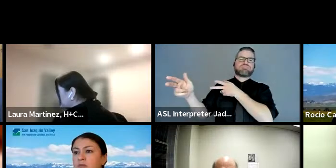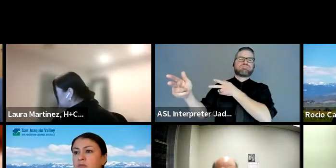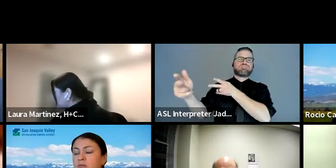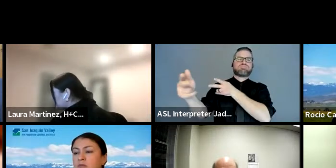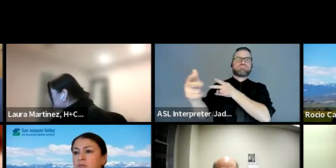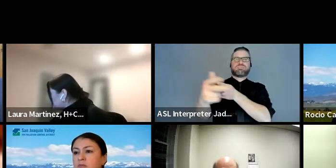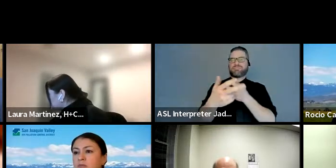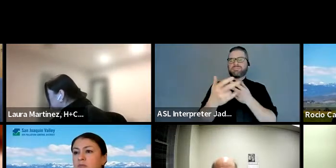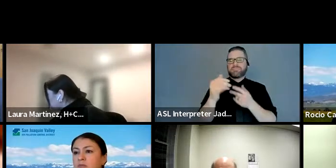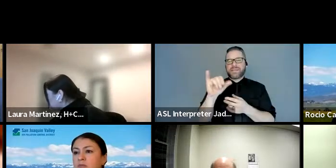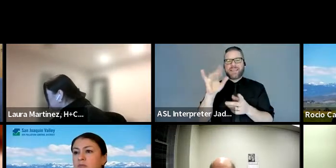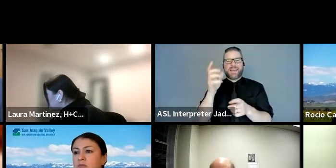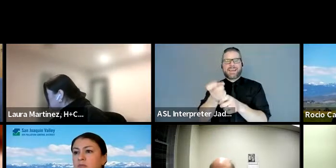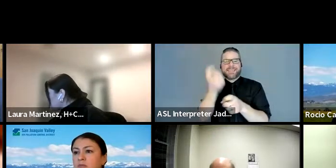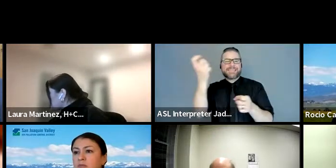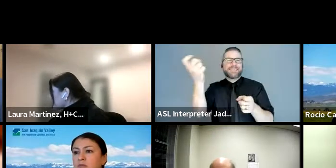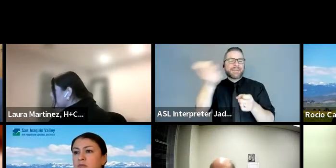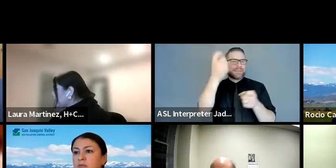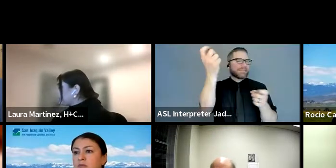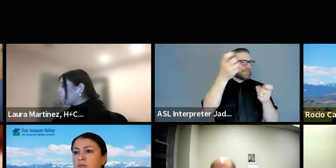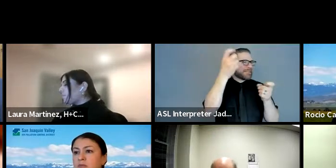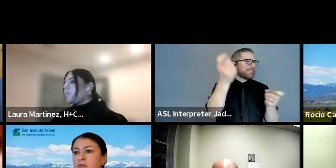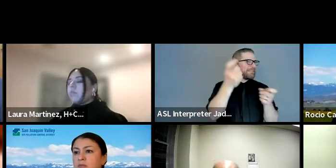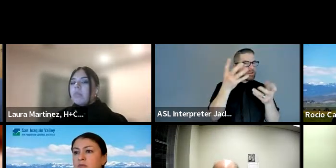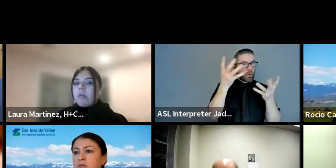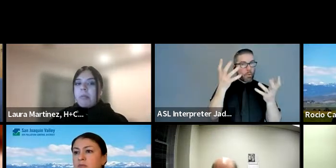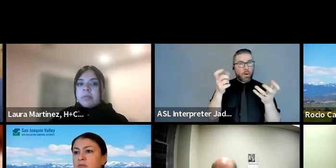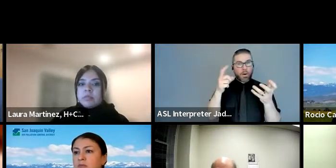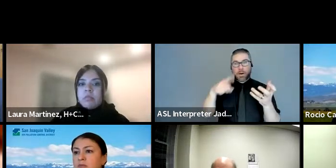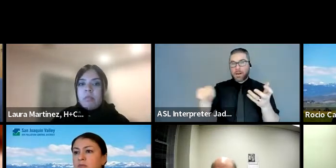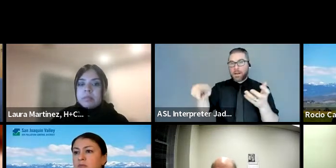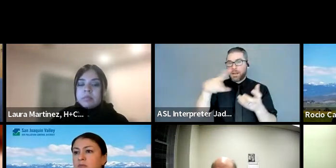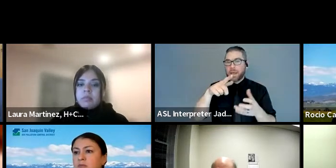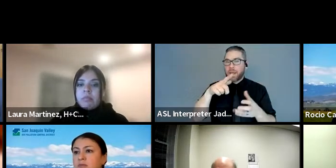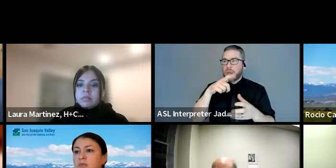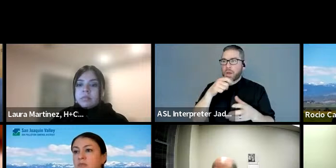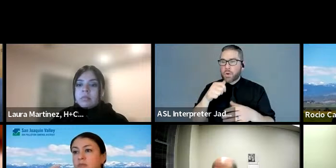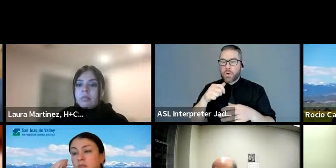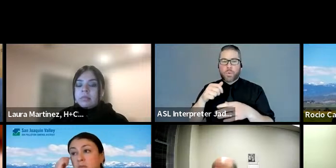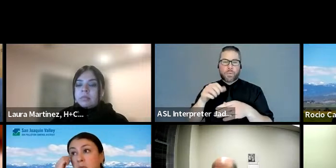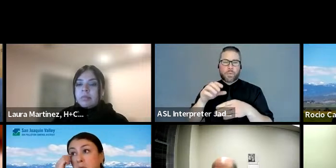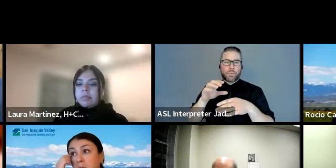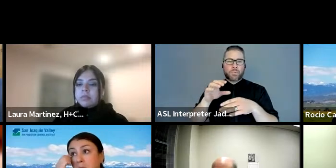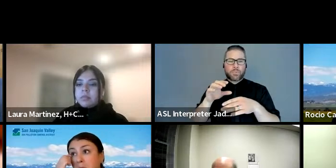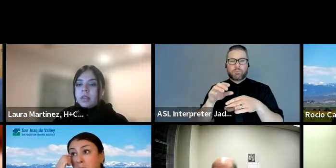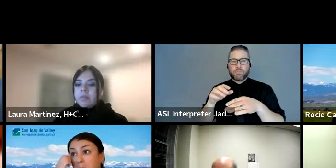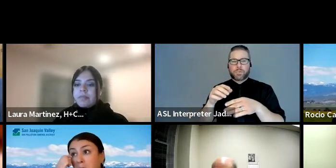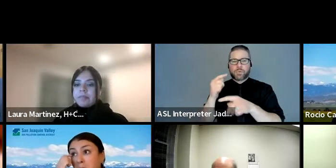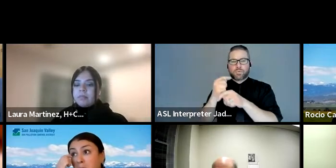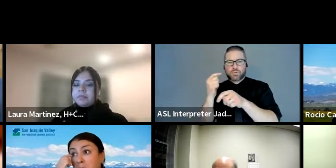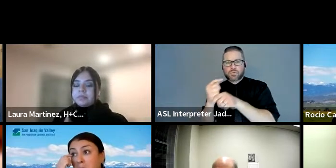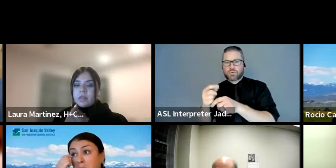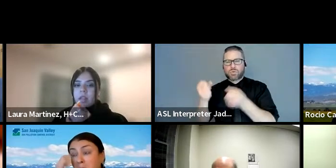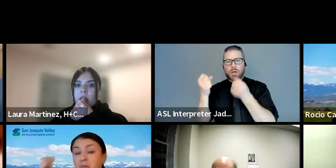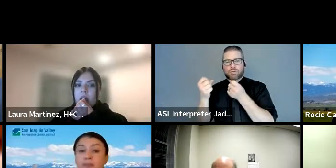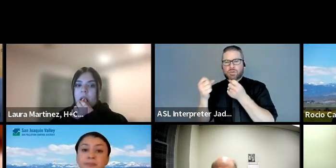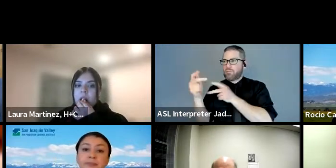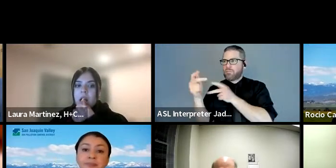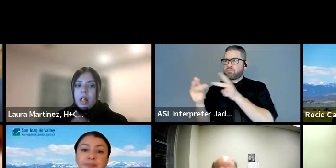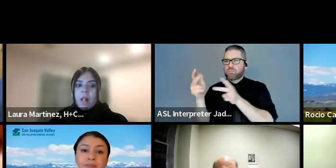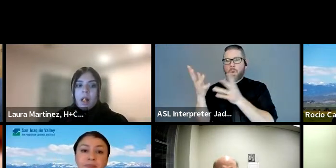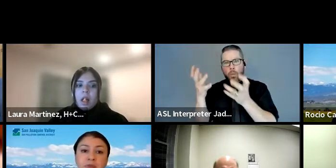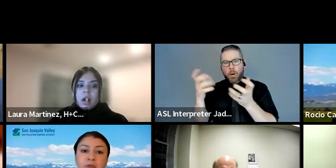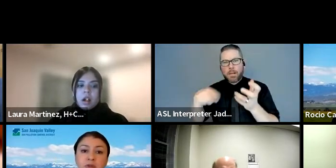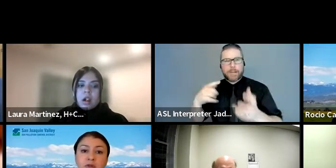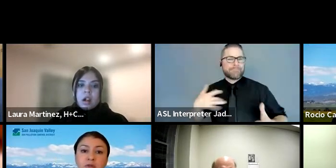and get our tenants excited about transitioning to zero emissions. So that's great. It's exciting. We're